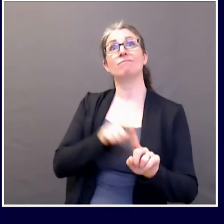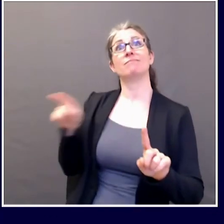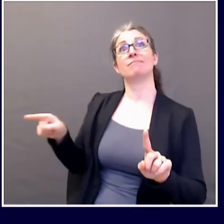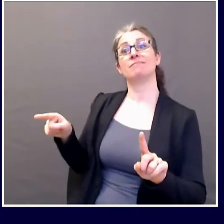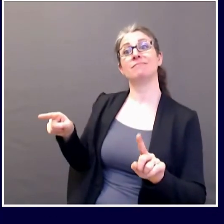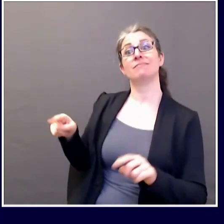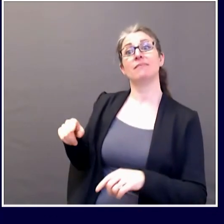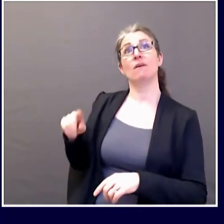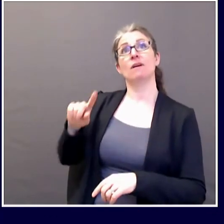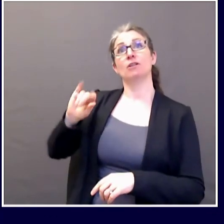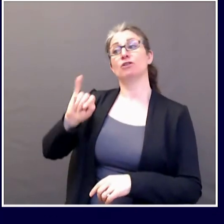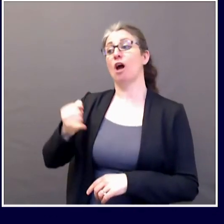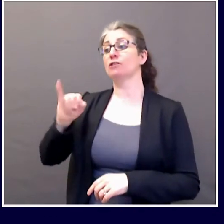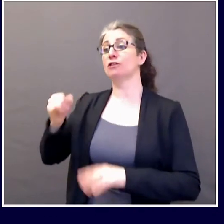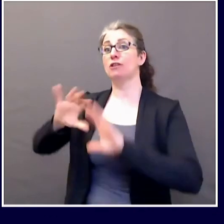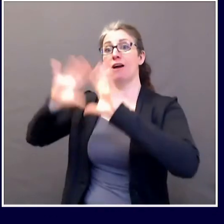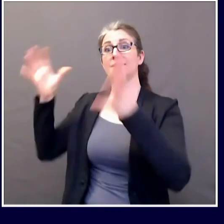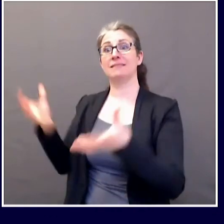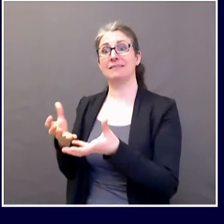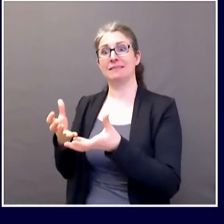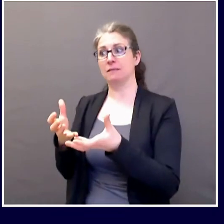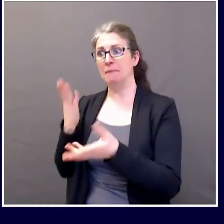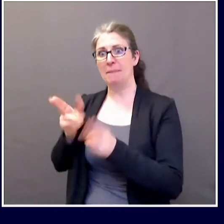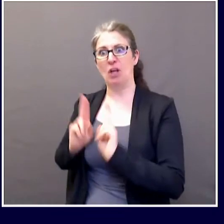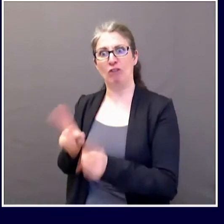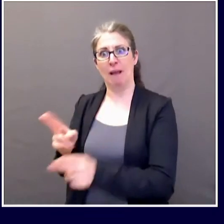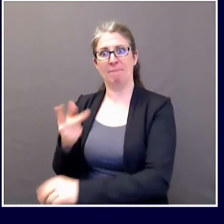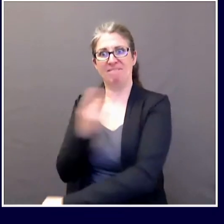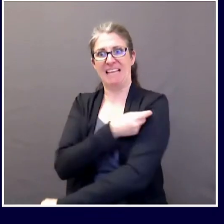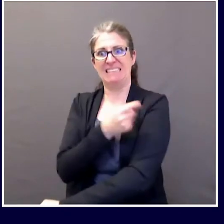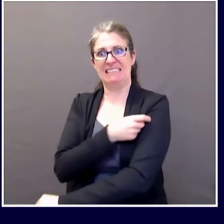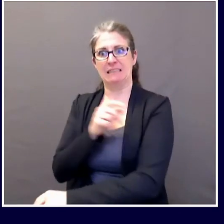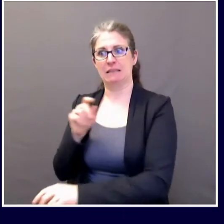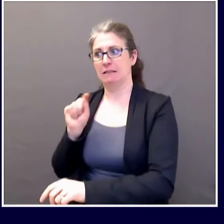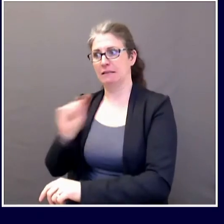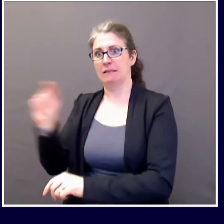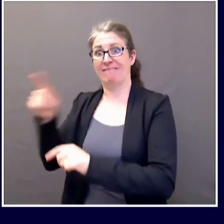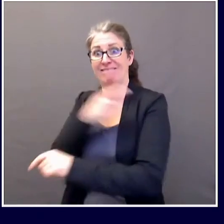Great, thank you. Yep, thanks, Allison. Let me turn to Chris Costa next.